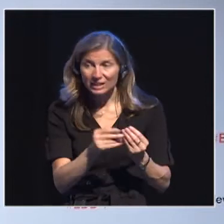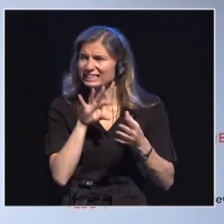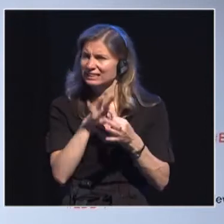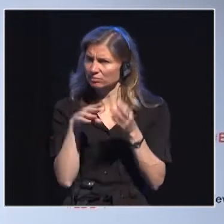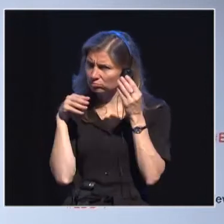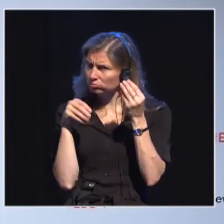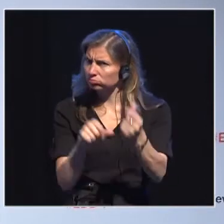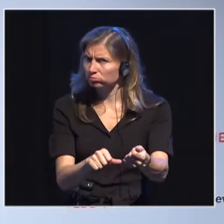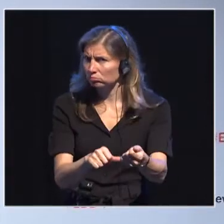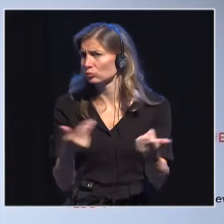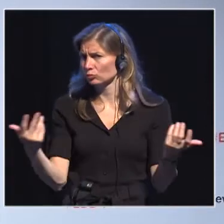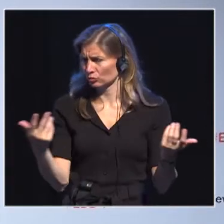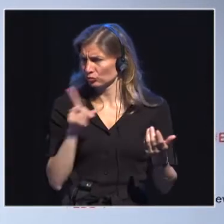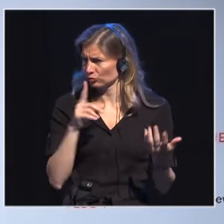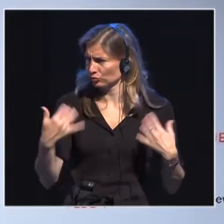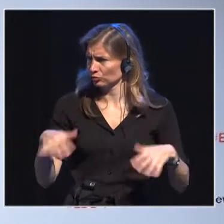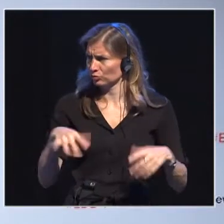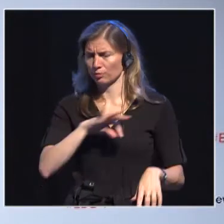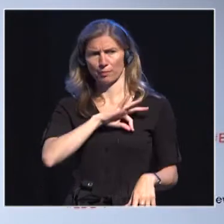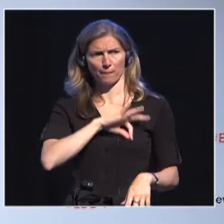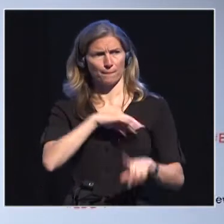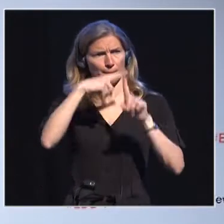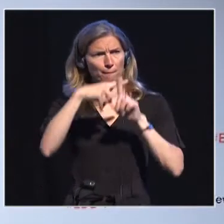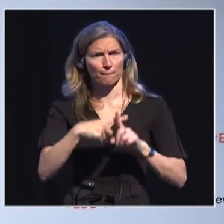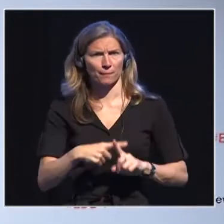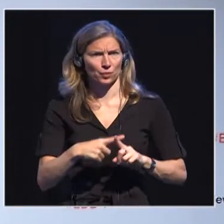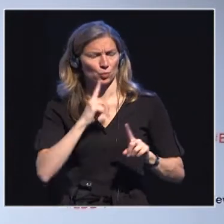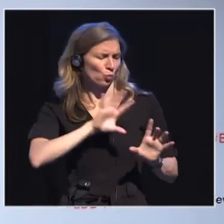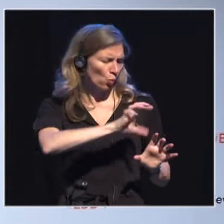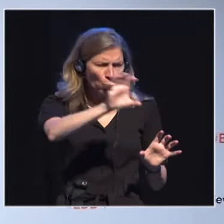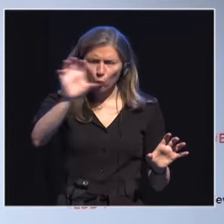and it's beneficial in all the countries.